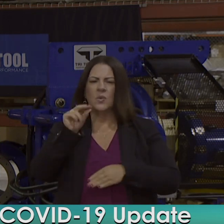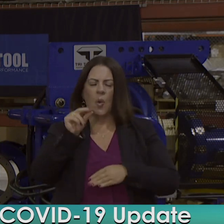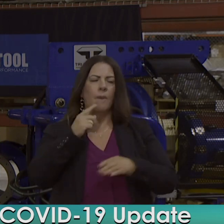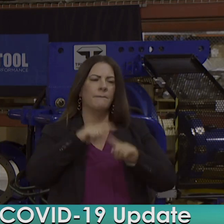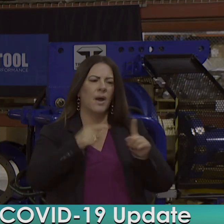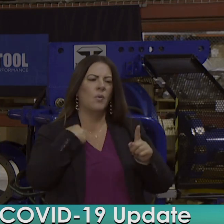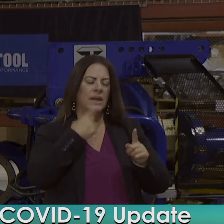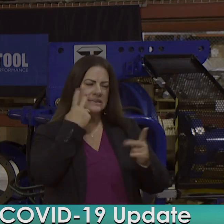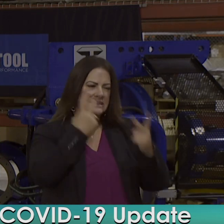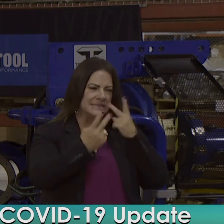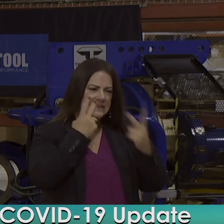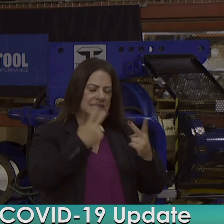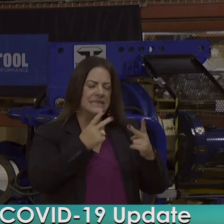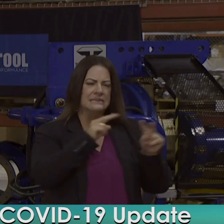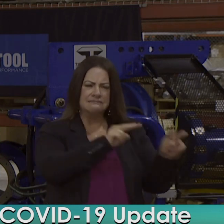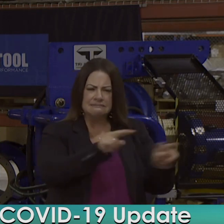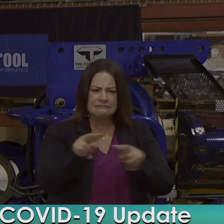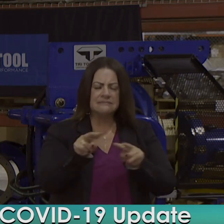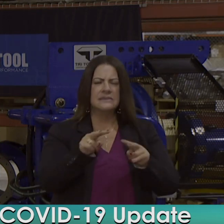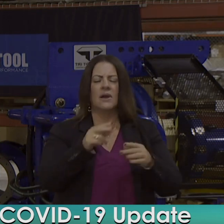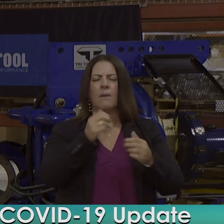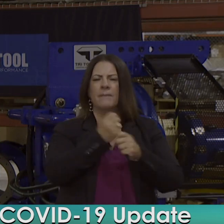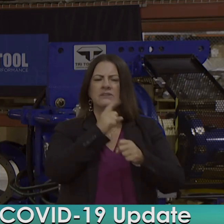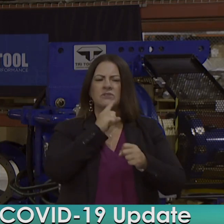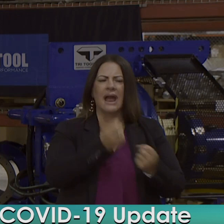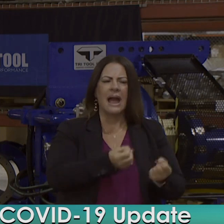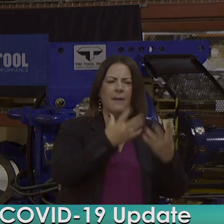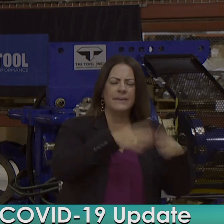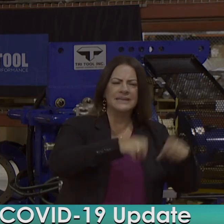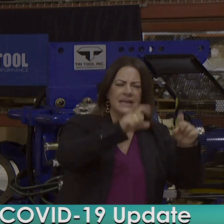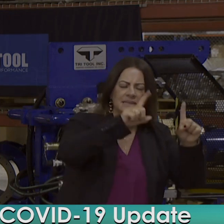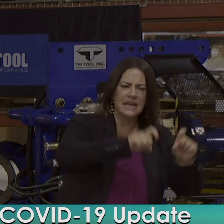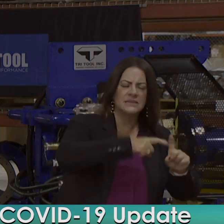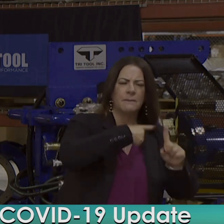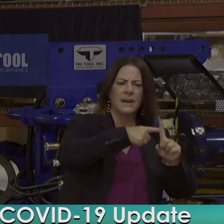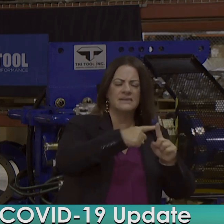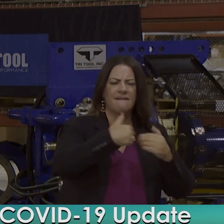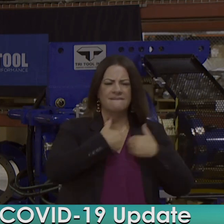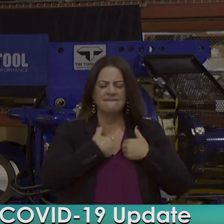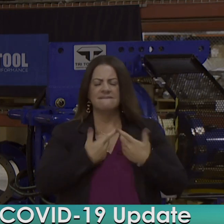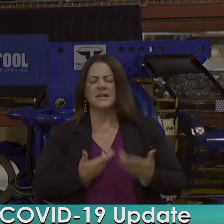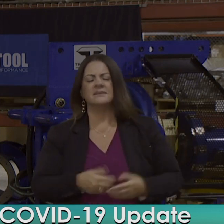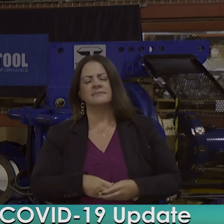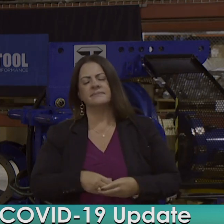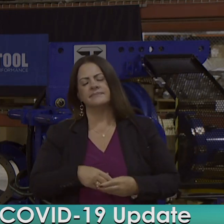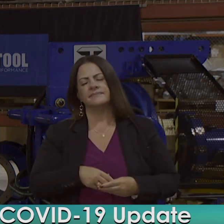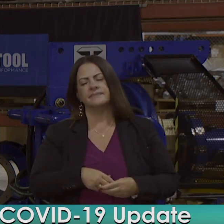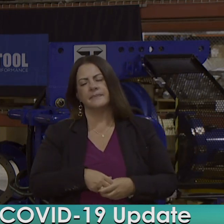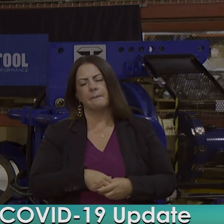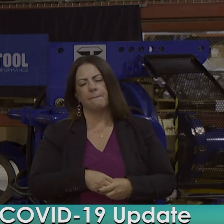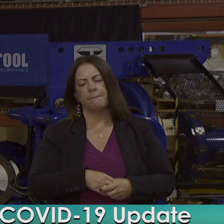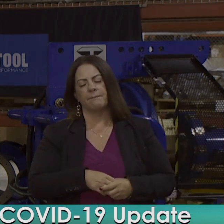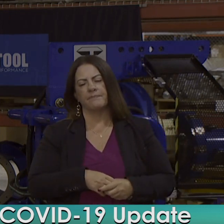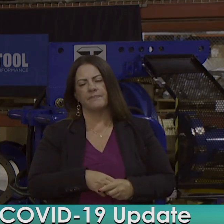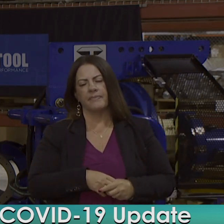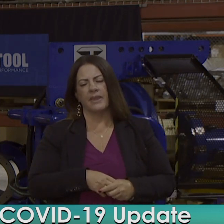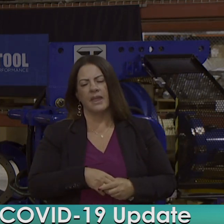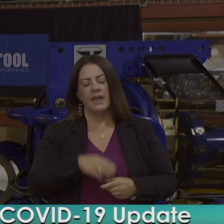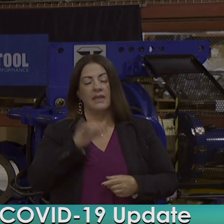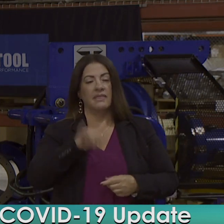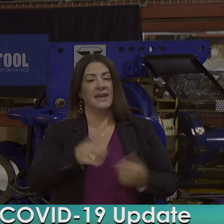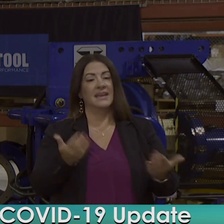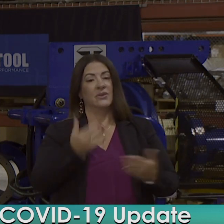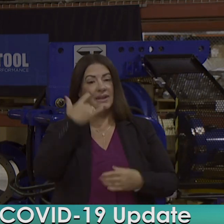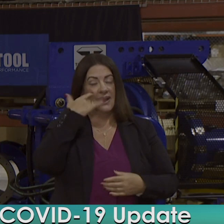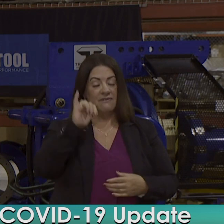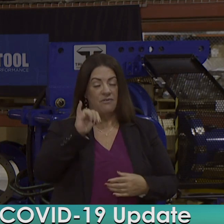as it relates to this pandemic. We've been doing so recognizing, and I can't again say this enough, that